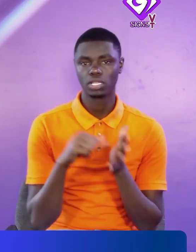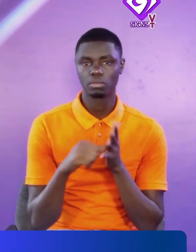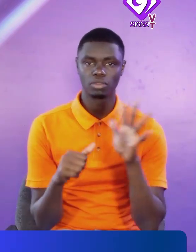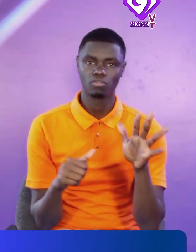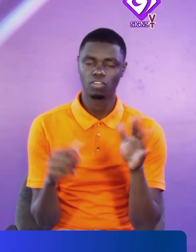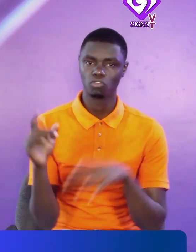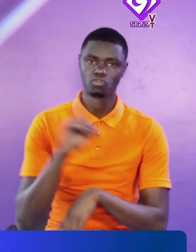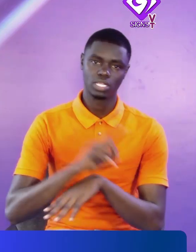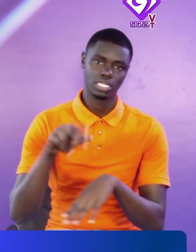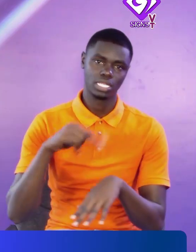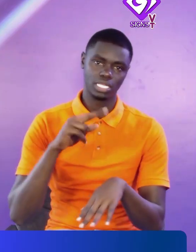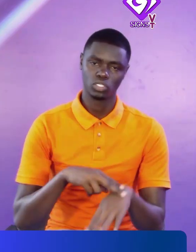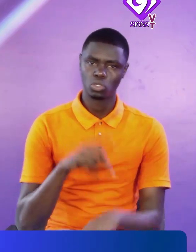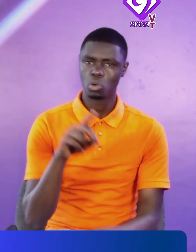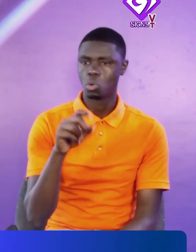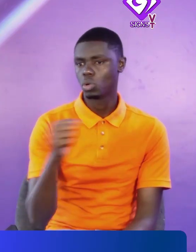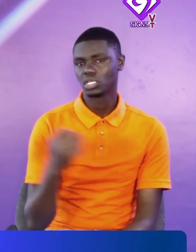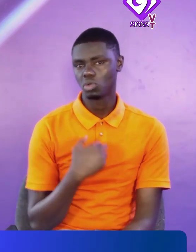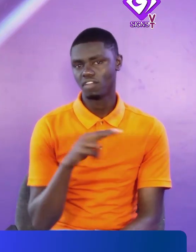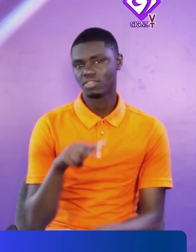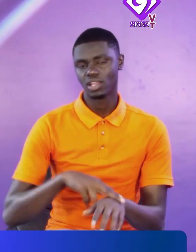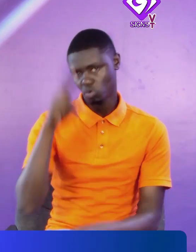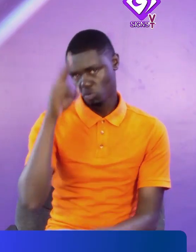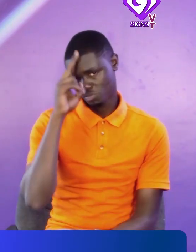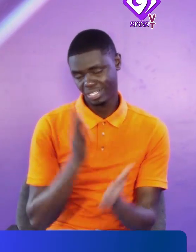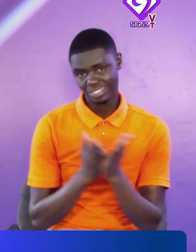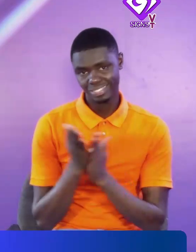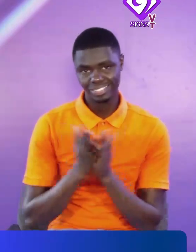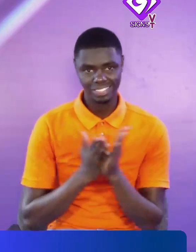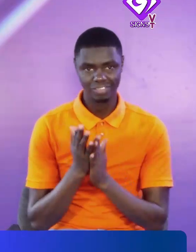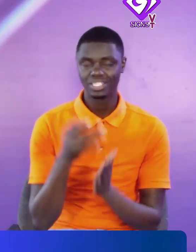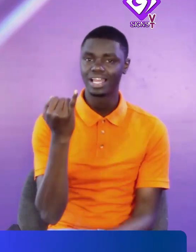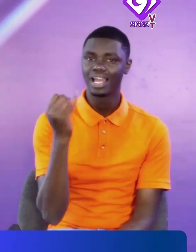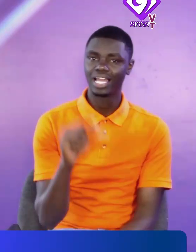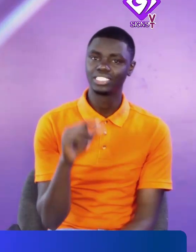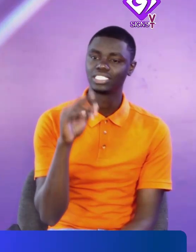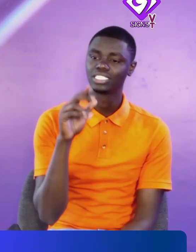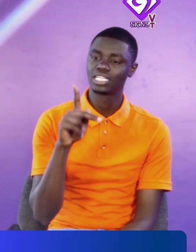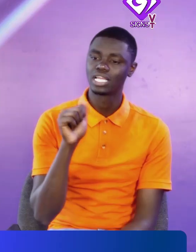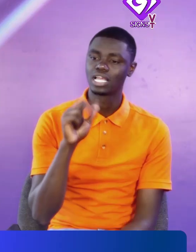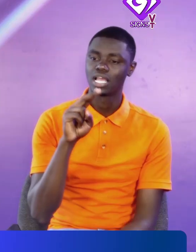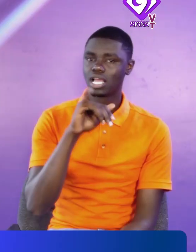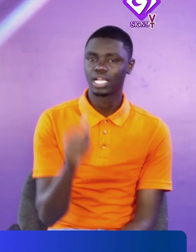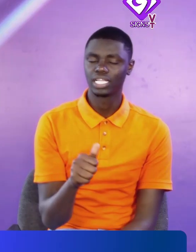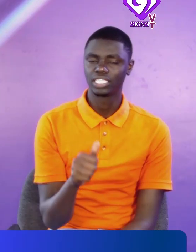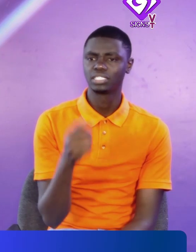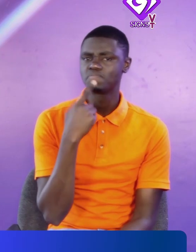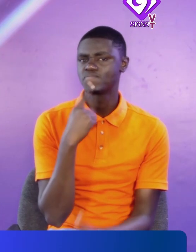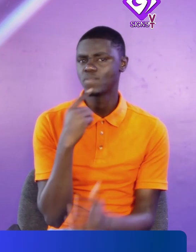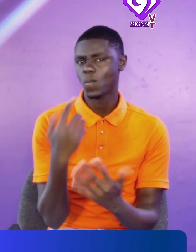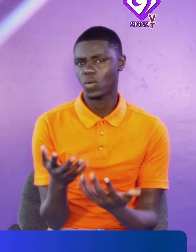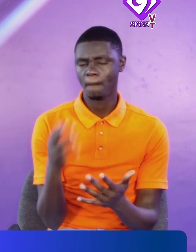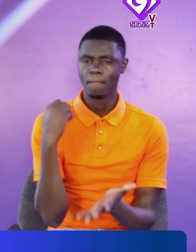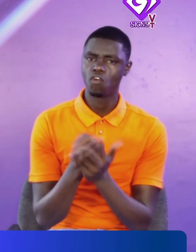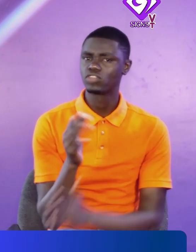Nation. On one side, we have the National Police Service Inspector General Douglas Kanja, and he argues that his office is